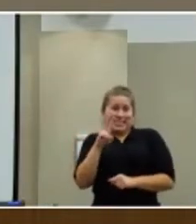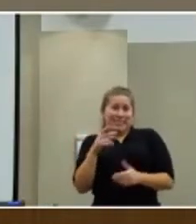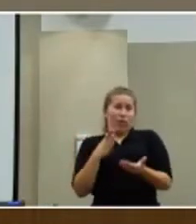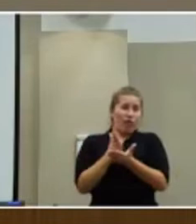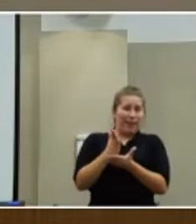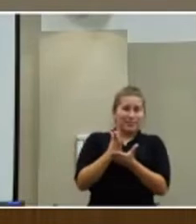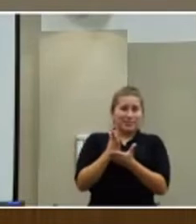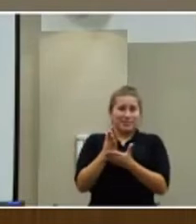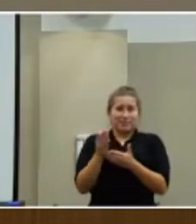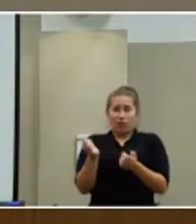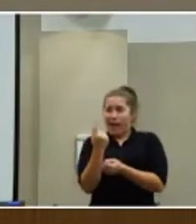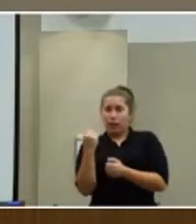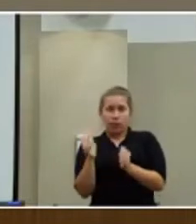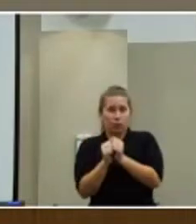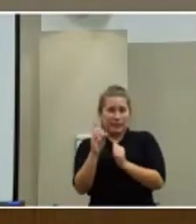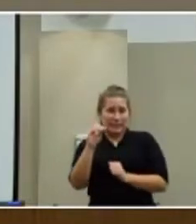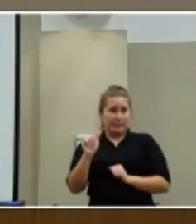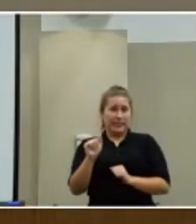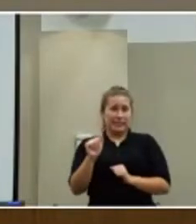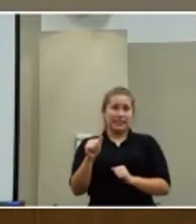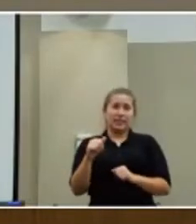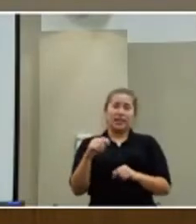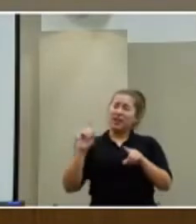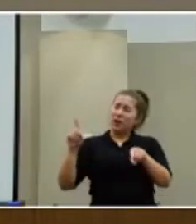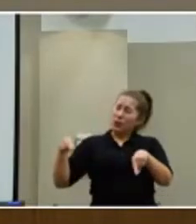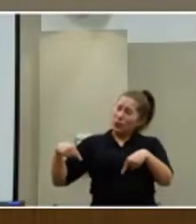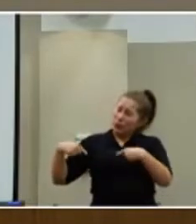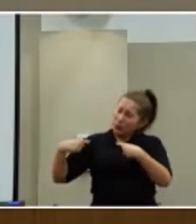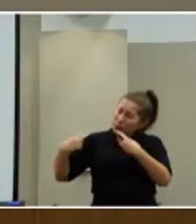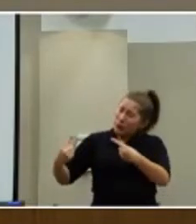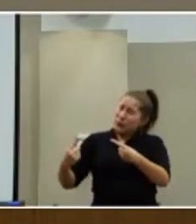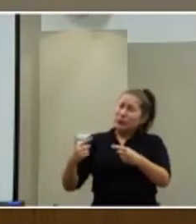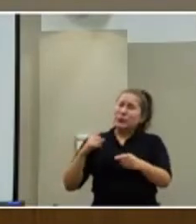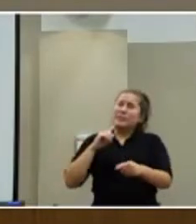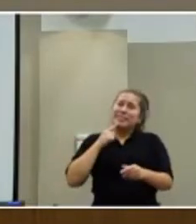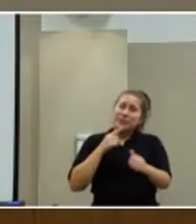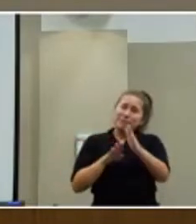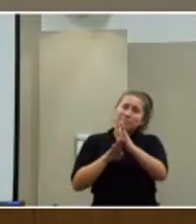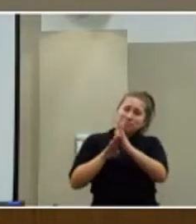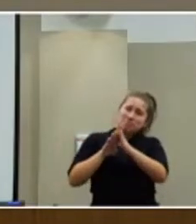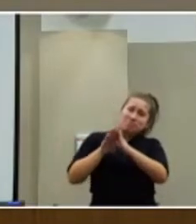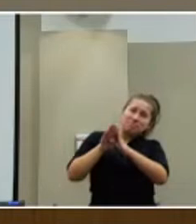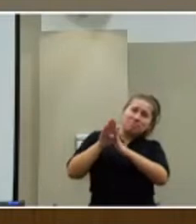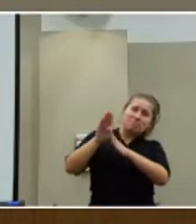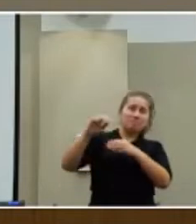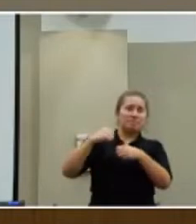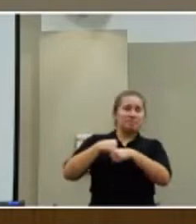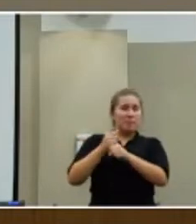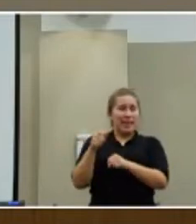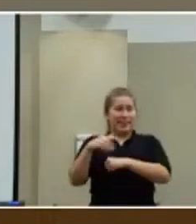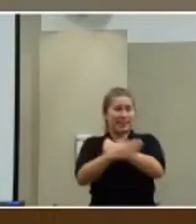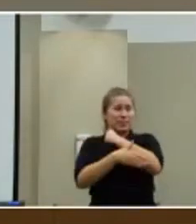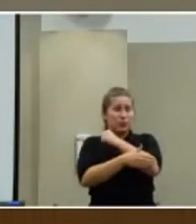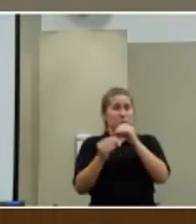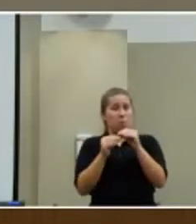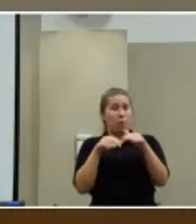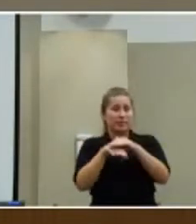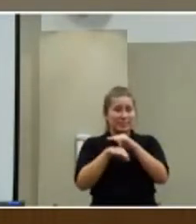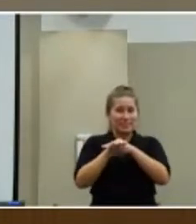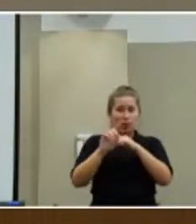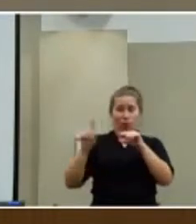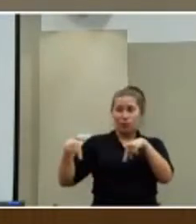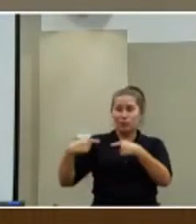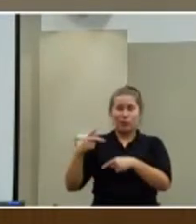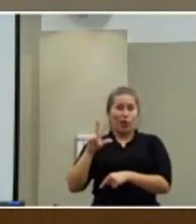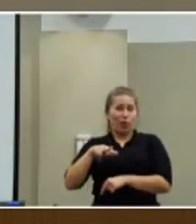disabilities. We've made significant progress in making our country more accessible over these last 33 years.